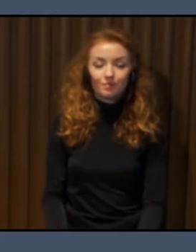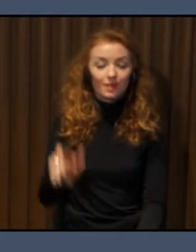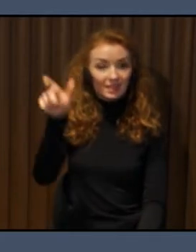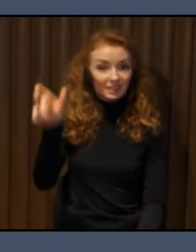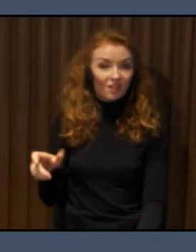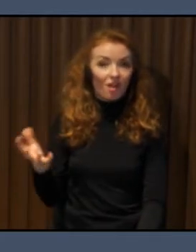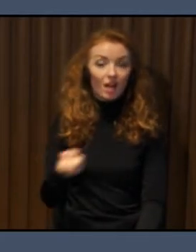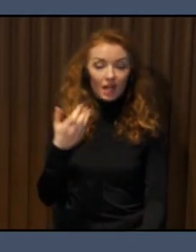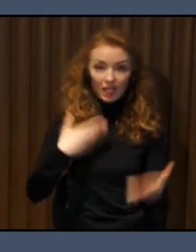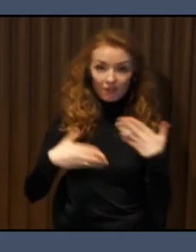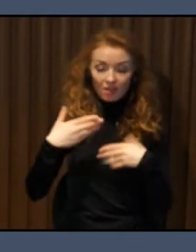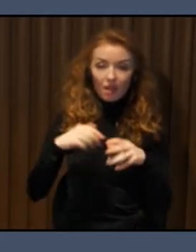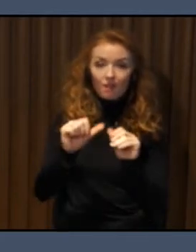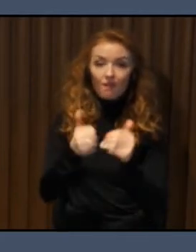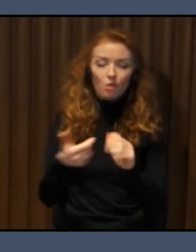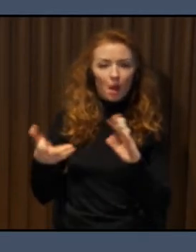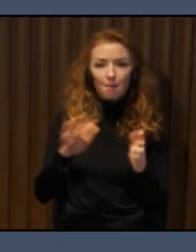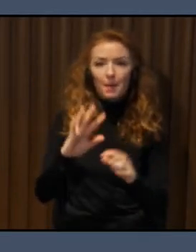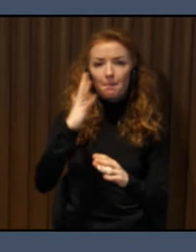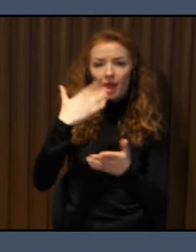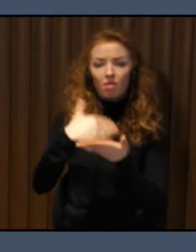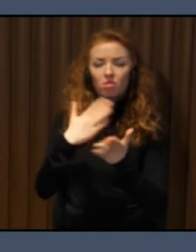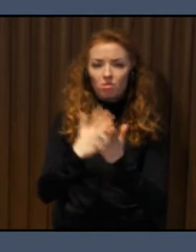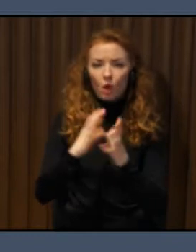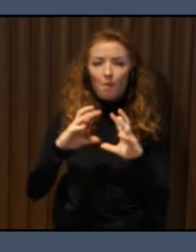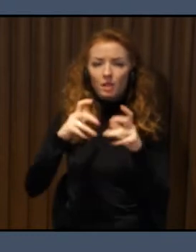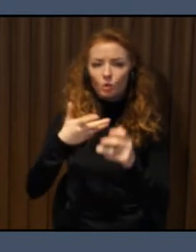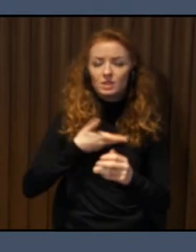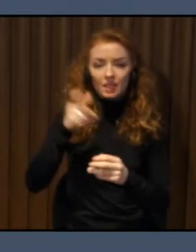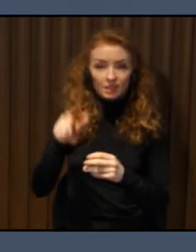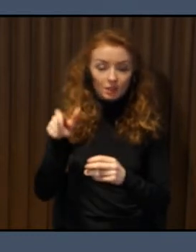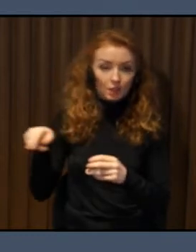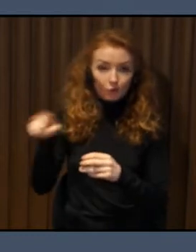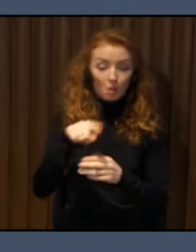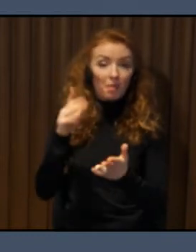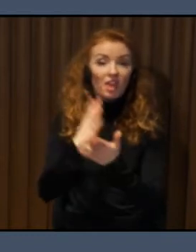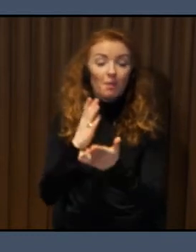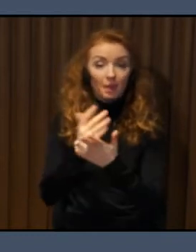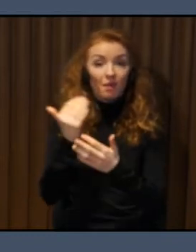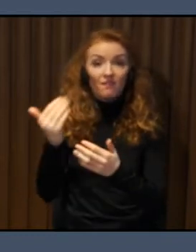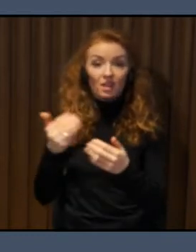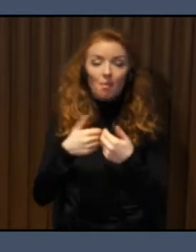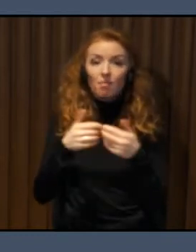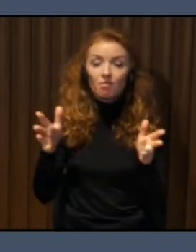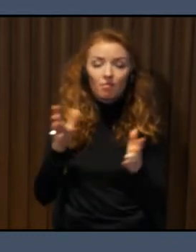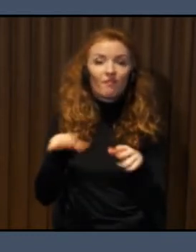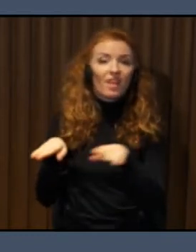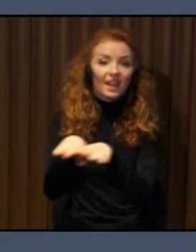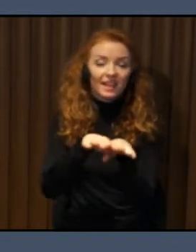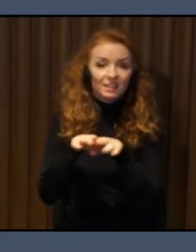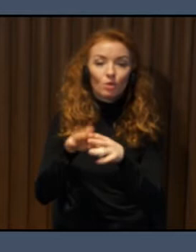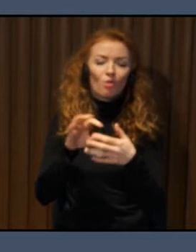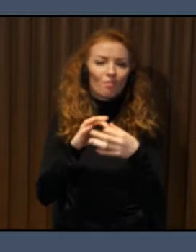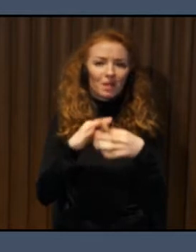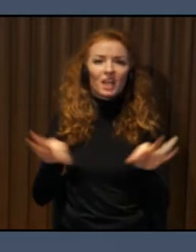Cilvēki ar invaliditāti veido aptuveni piekdaļu pasaules iedzīvotāju skaita. 1/5 of the world